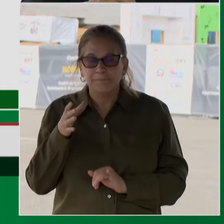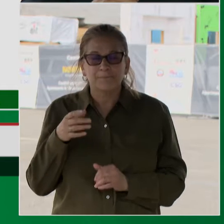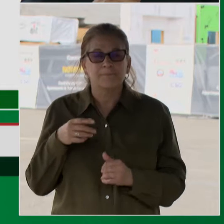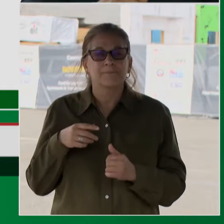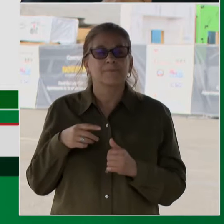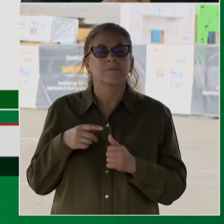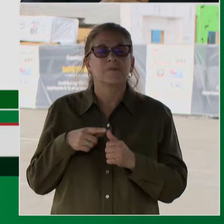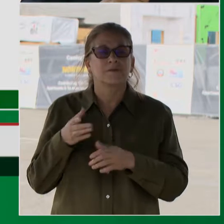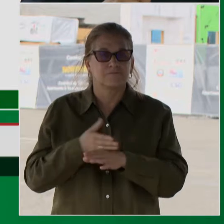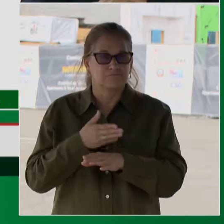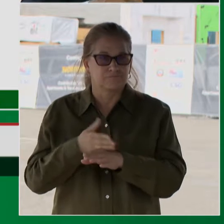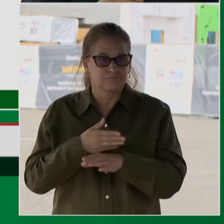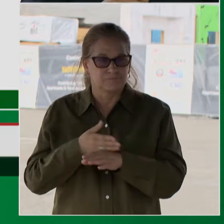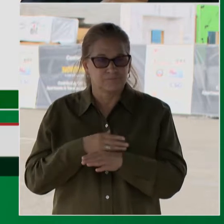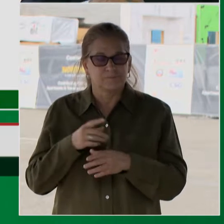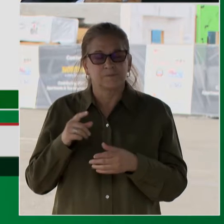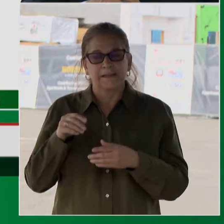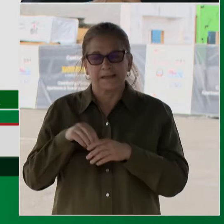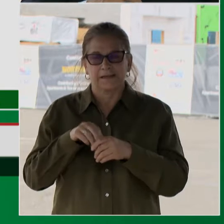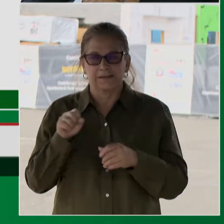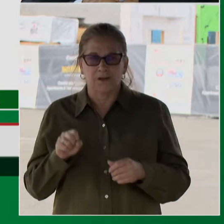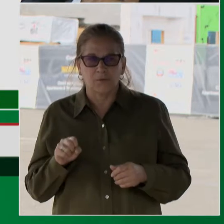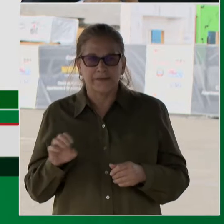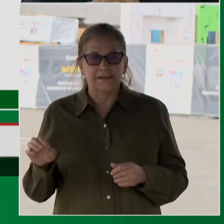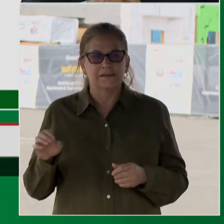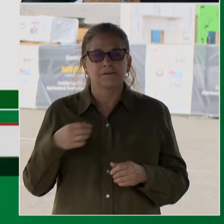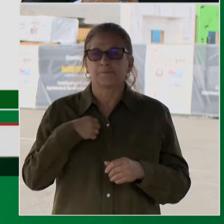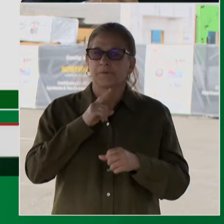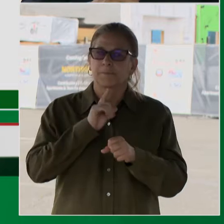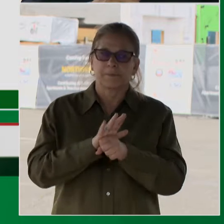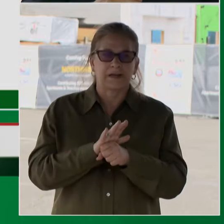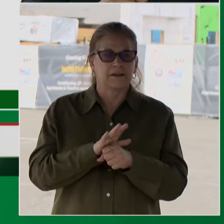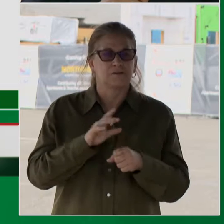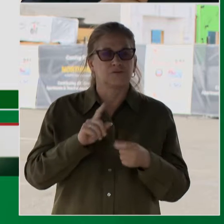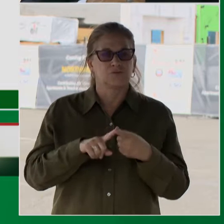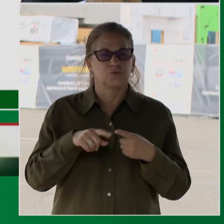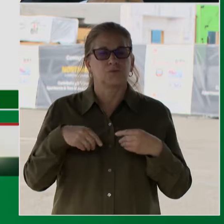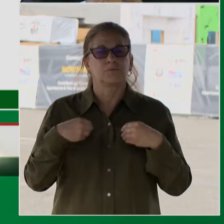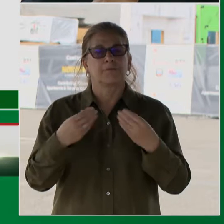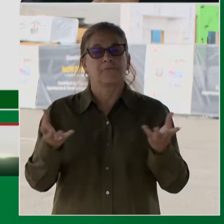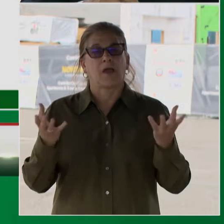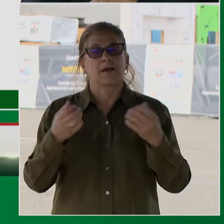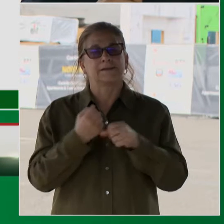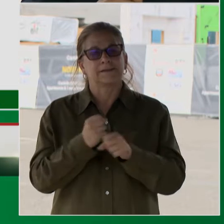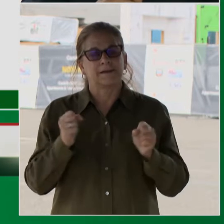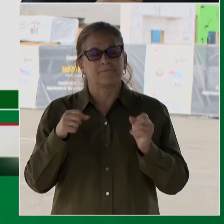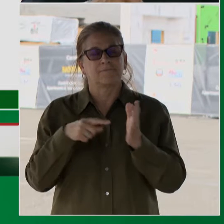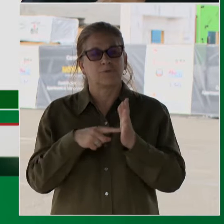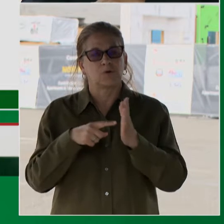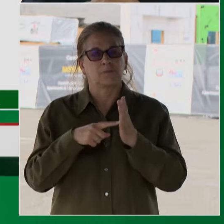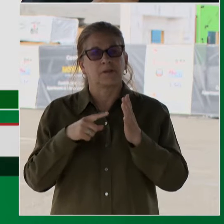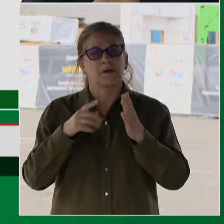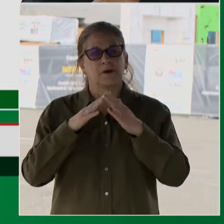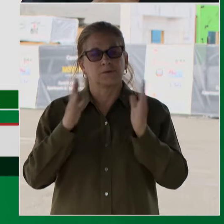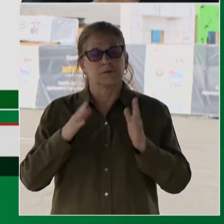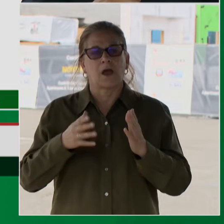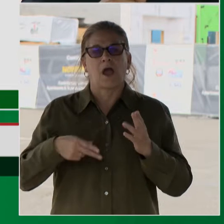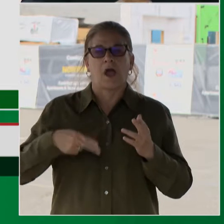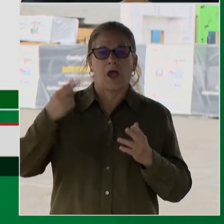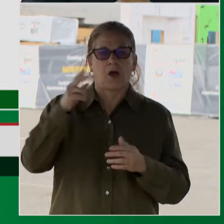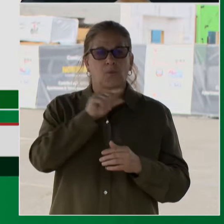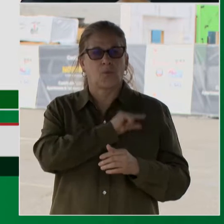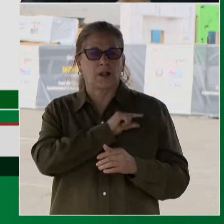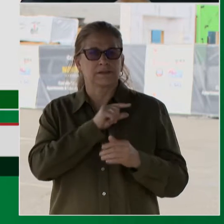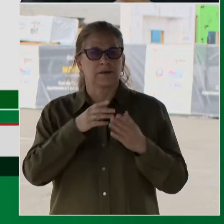year's budget, and we are committed to providing safe and affordable and high quality public housing, which both of those projects will